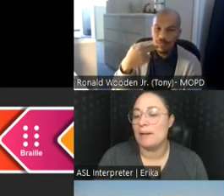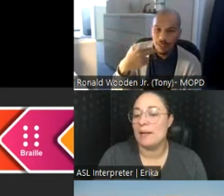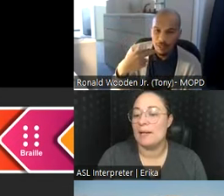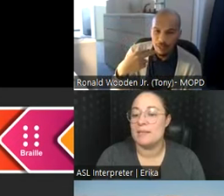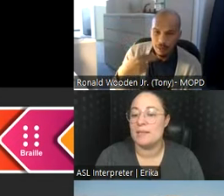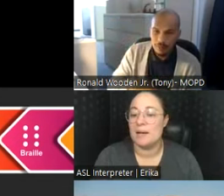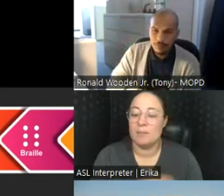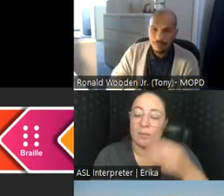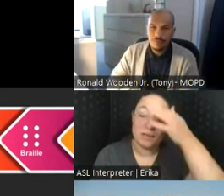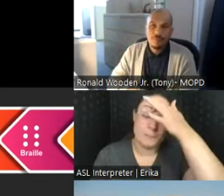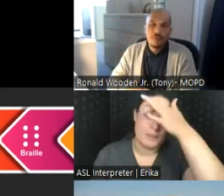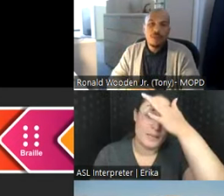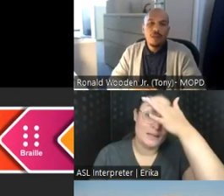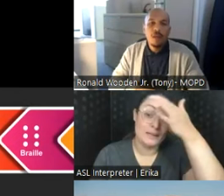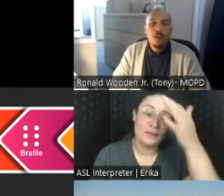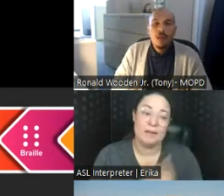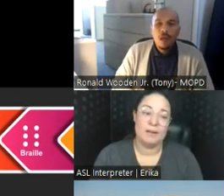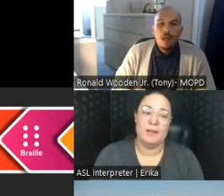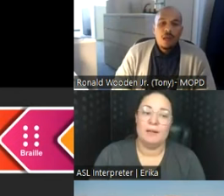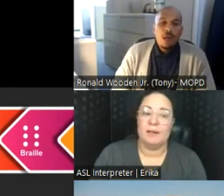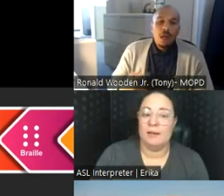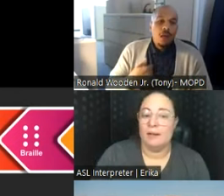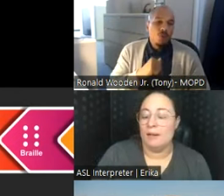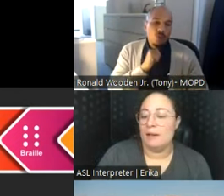but it's with lip reading.